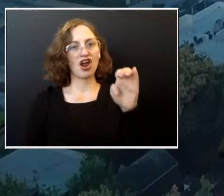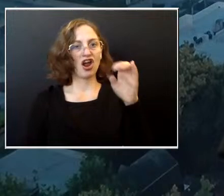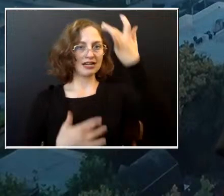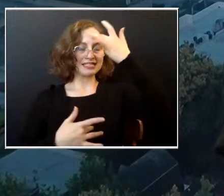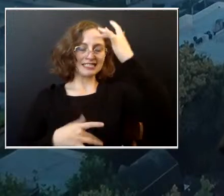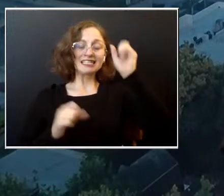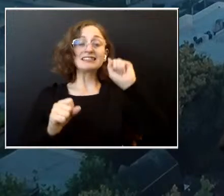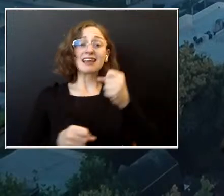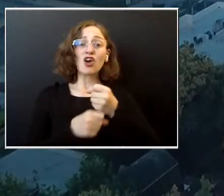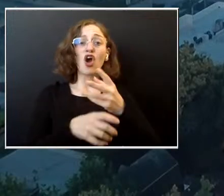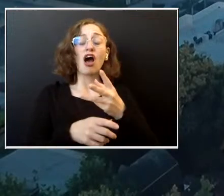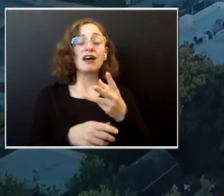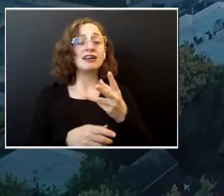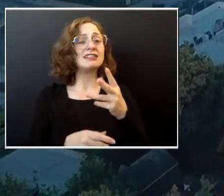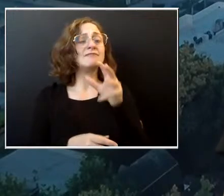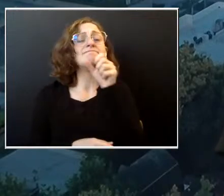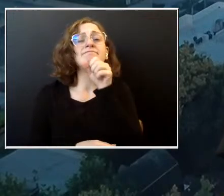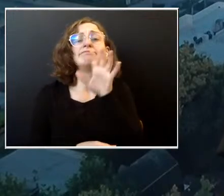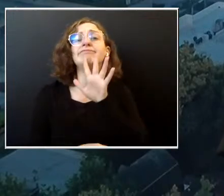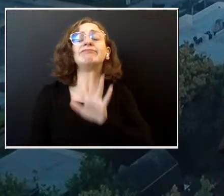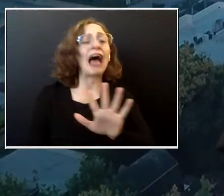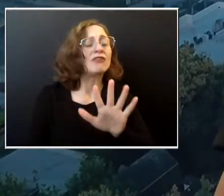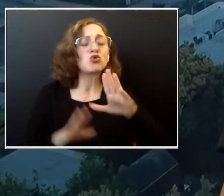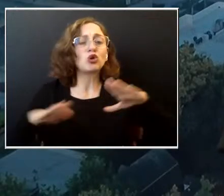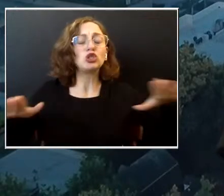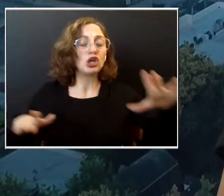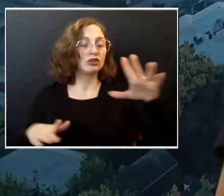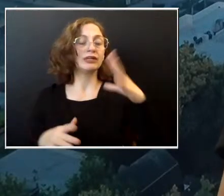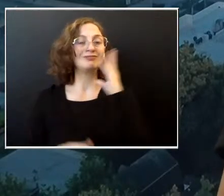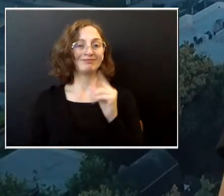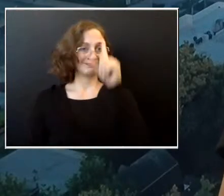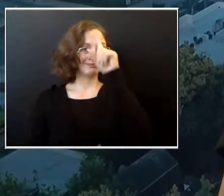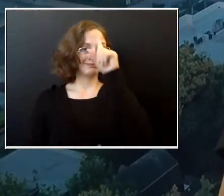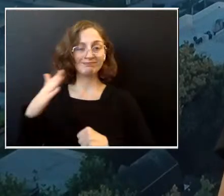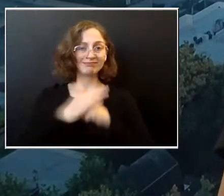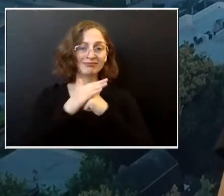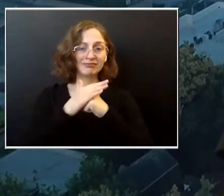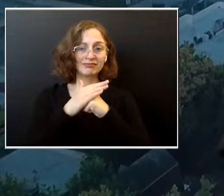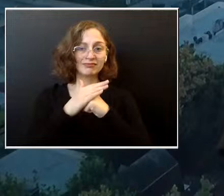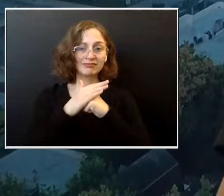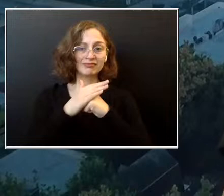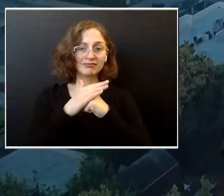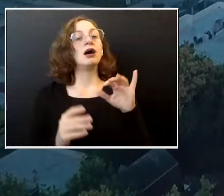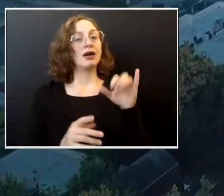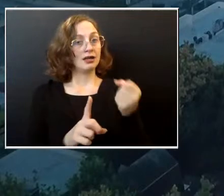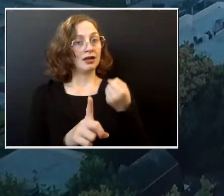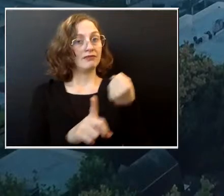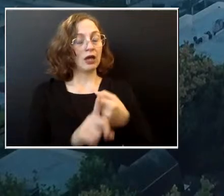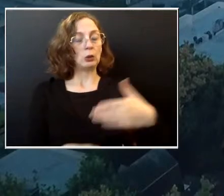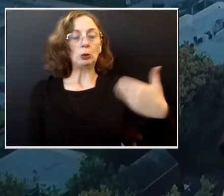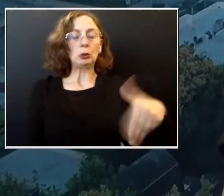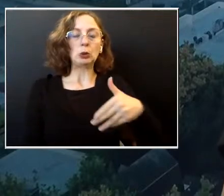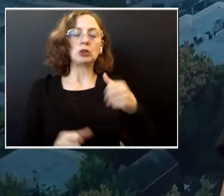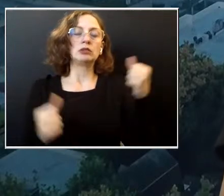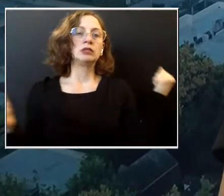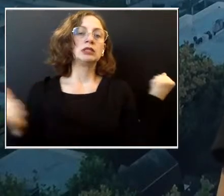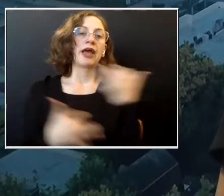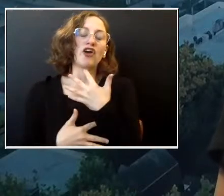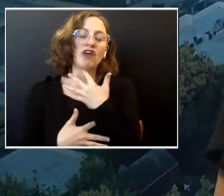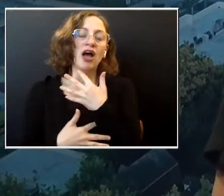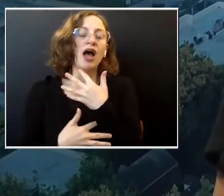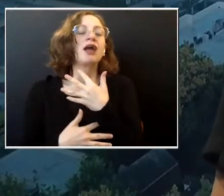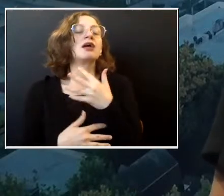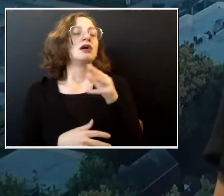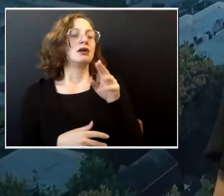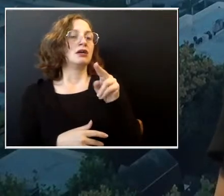years old. Its effects are terrifying. After watching her mother's suffering and ultimately her death, Nerissa